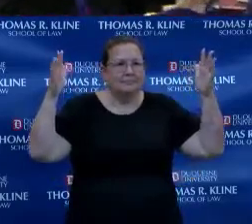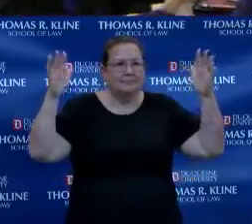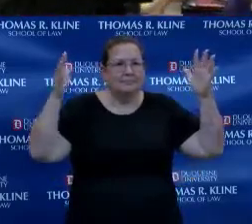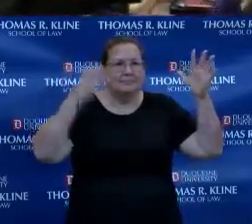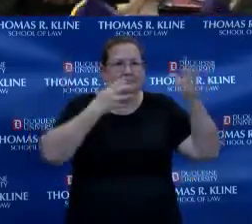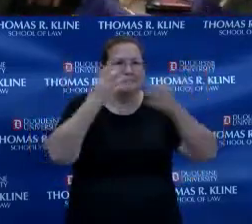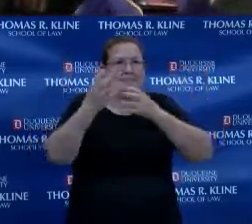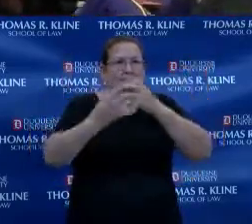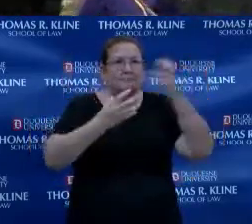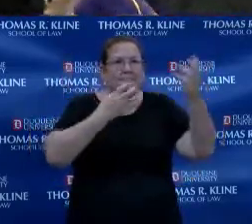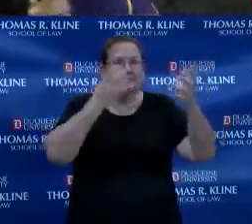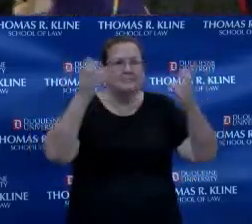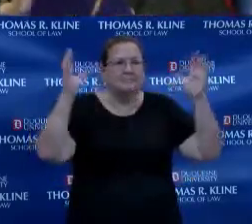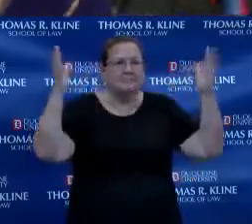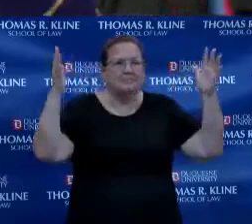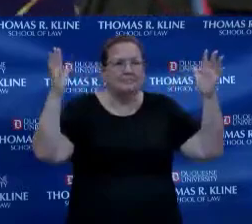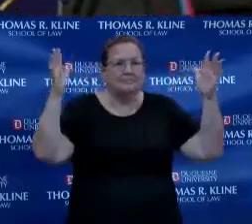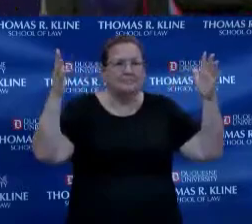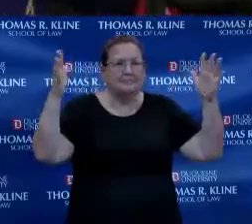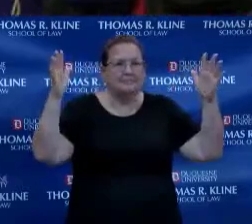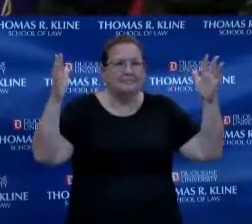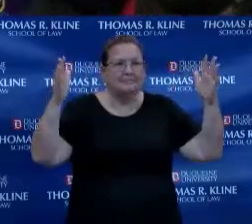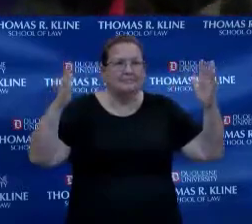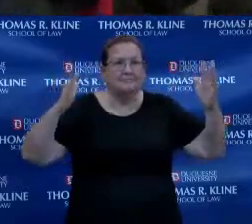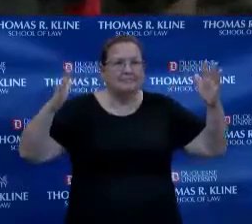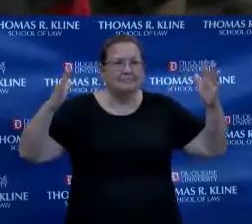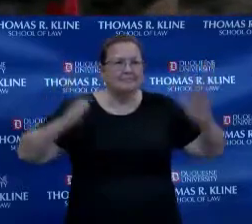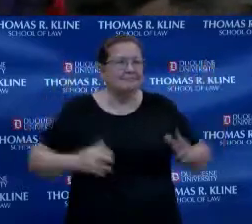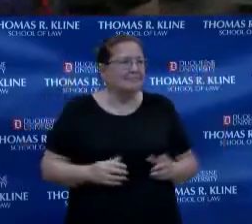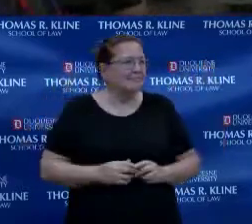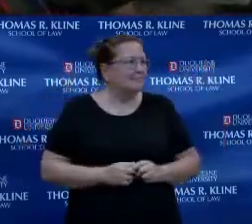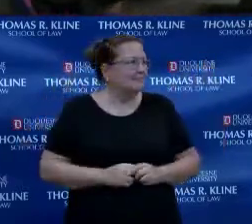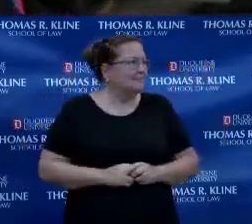Yeah, you can stand up. Come on.